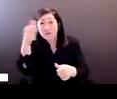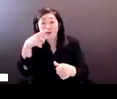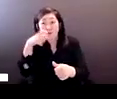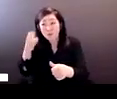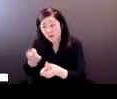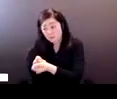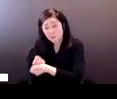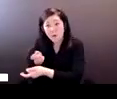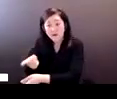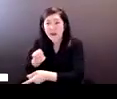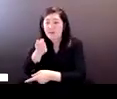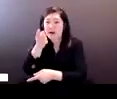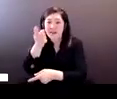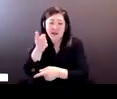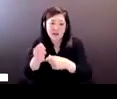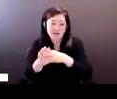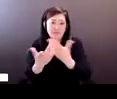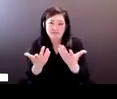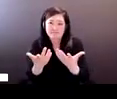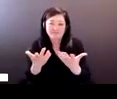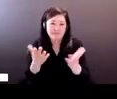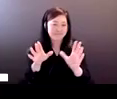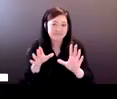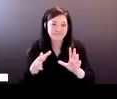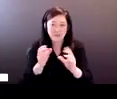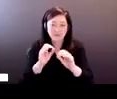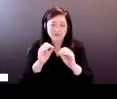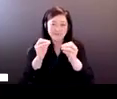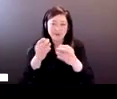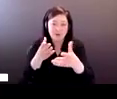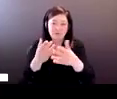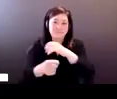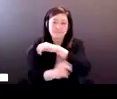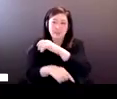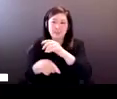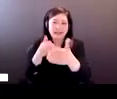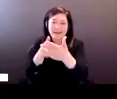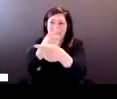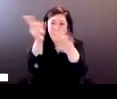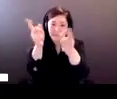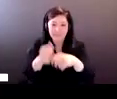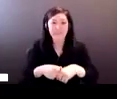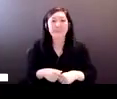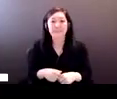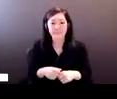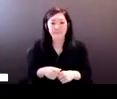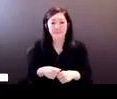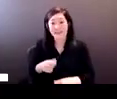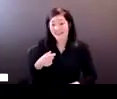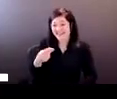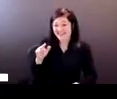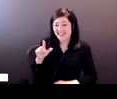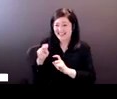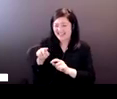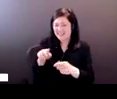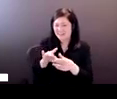behaviour. The questions are, as Helen alluded to earlier,